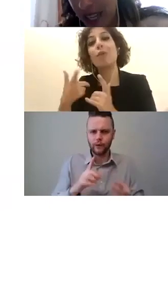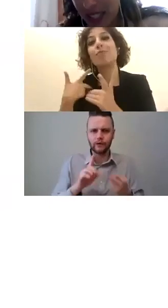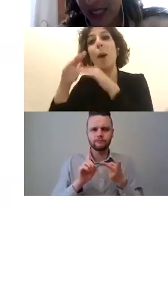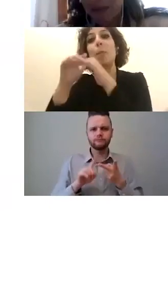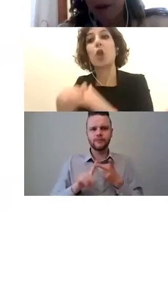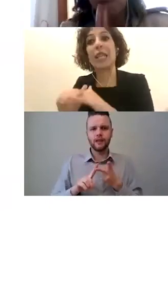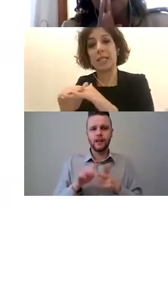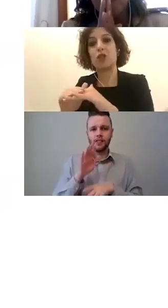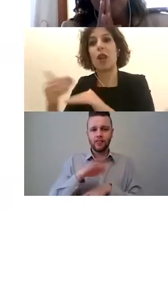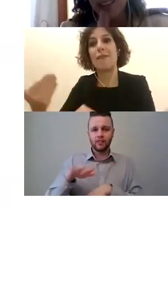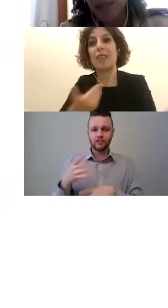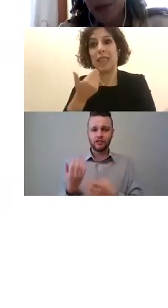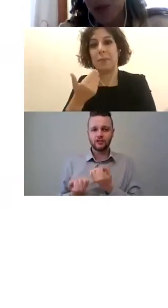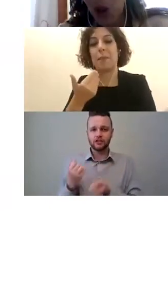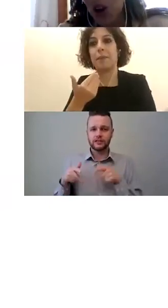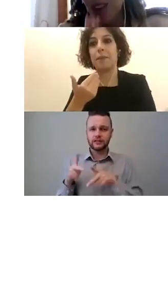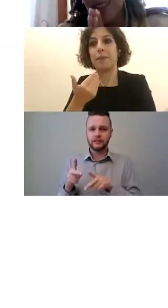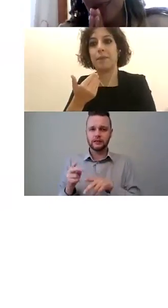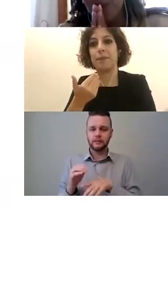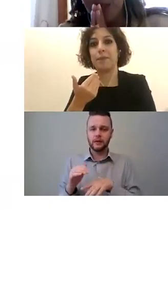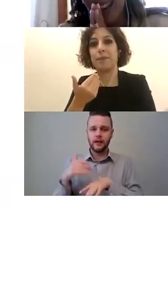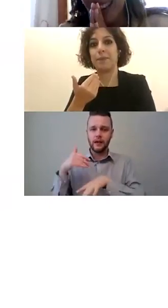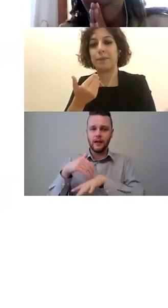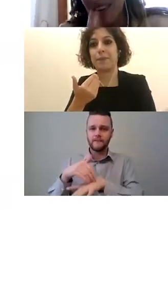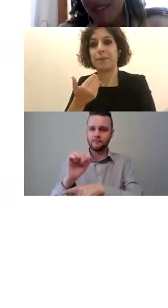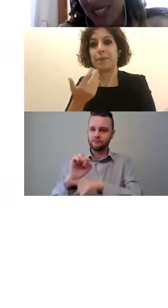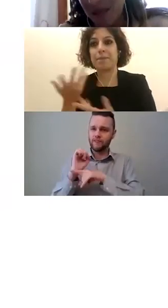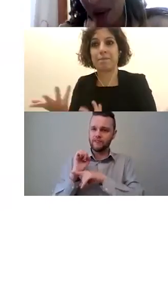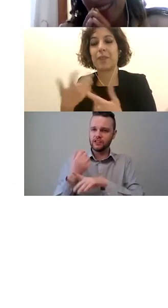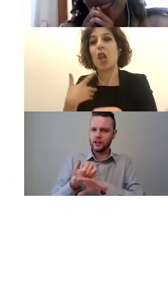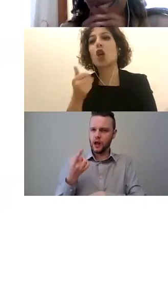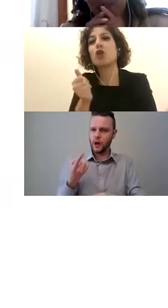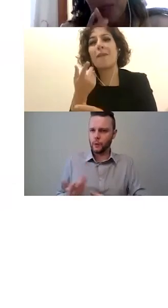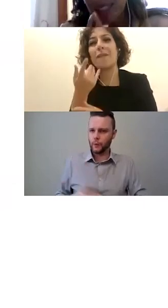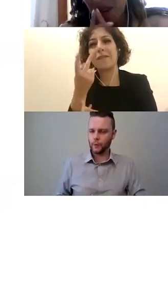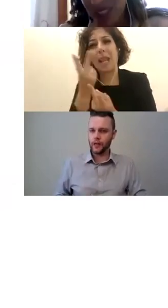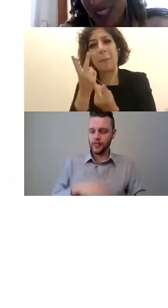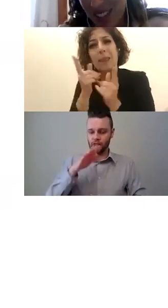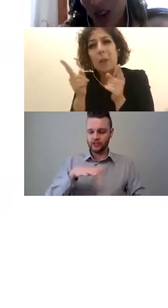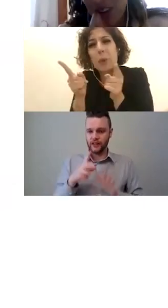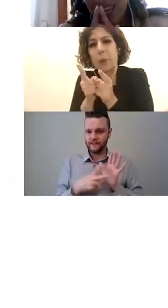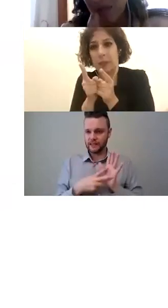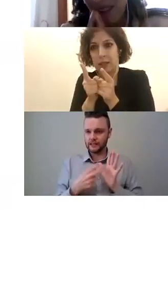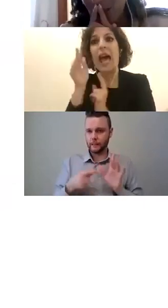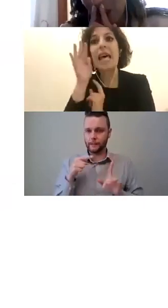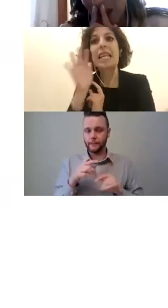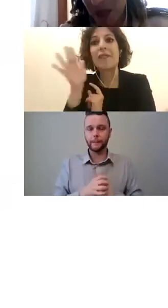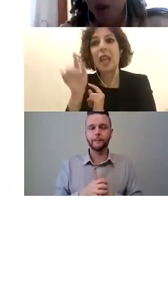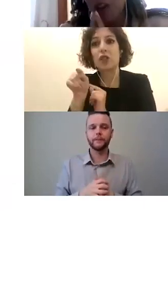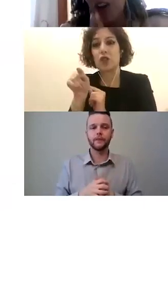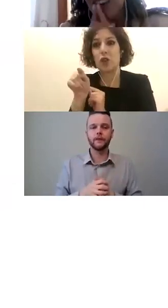affects prevention and child victim protection? The